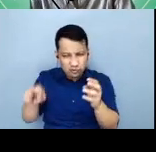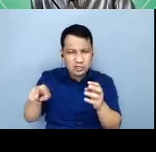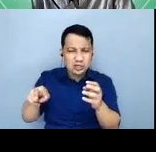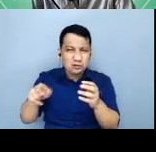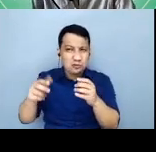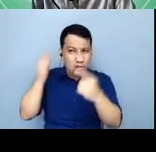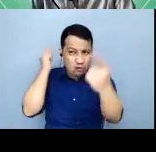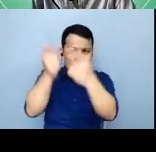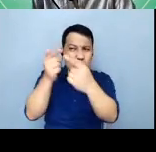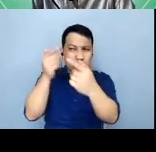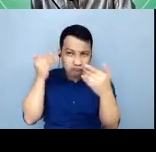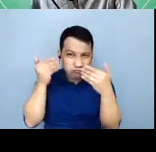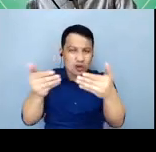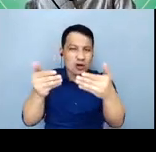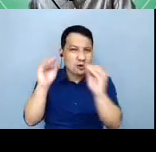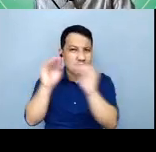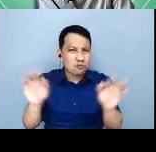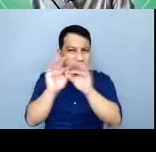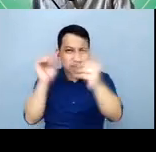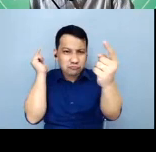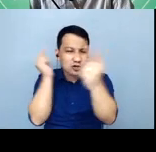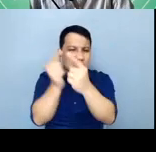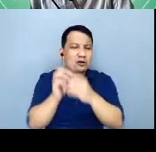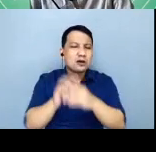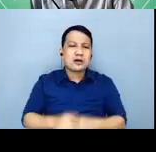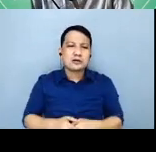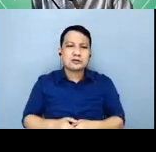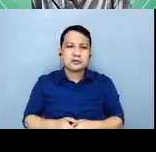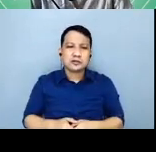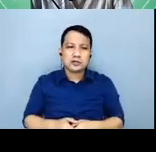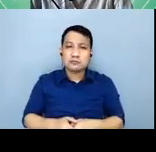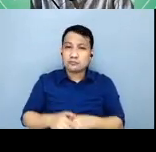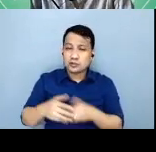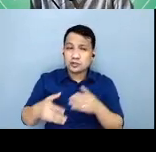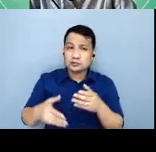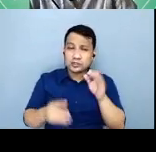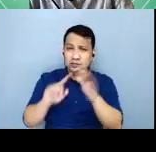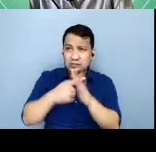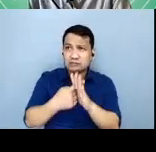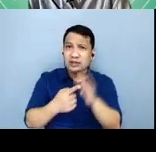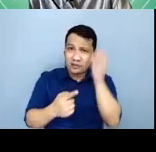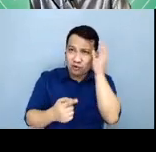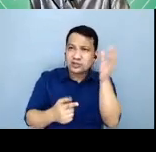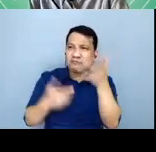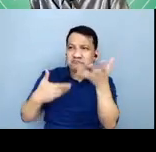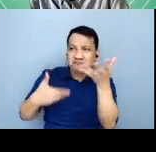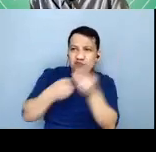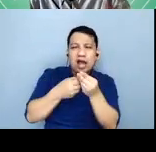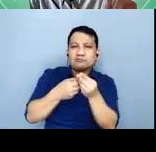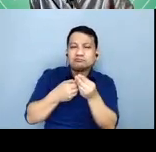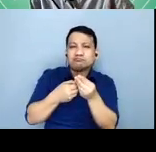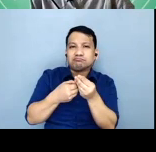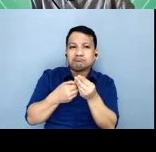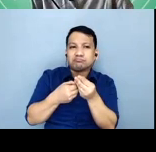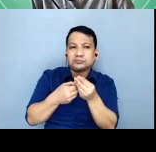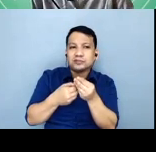objective, as a goal that has to be met, we can already start injecting sustainability in that concept. So let's take that idea that, let's say you wanted to make